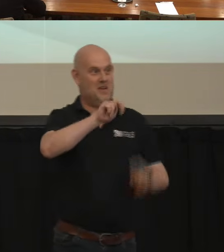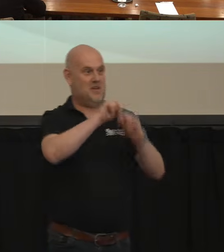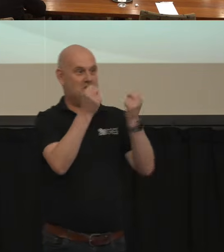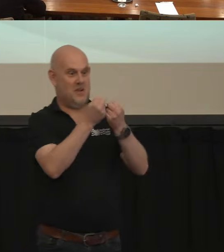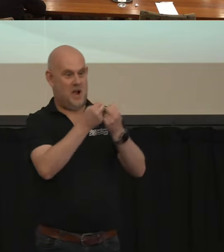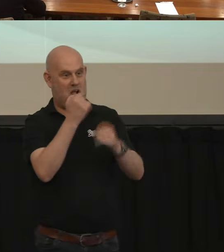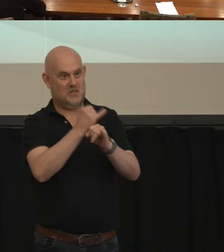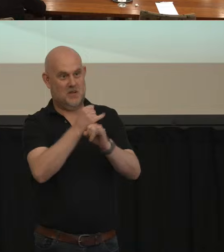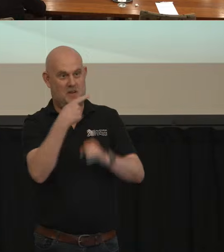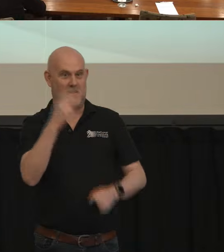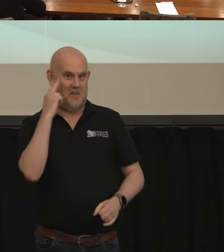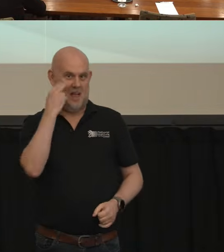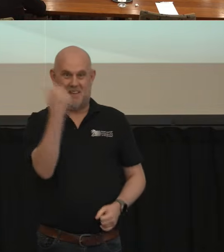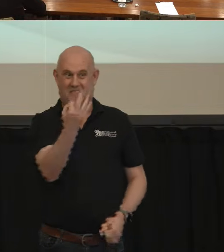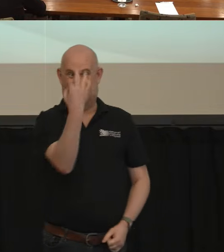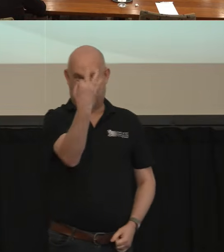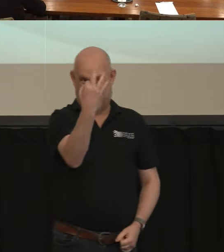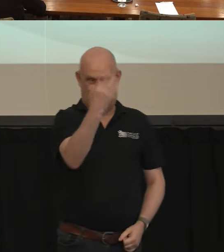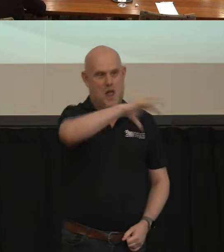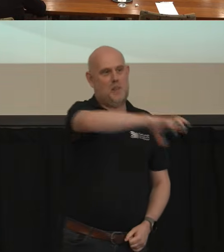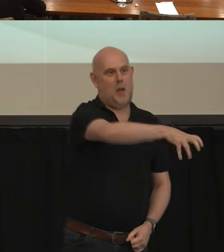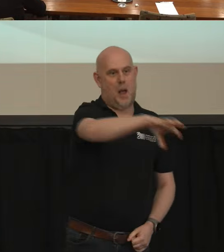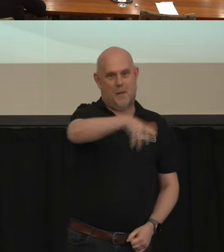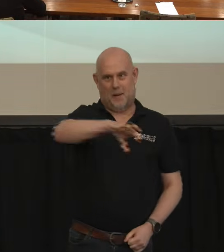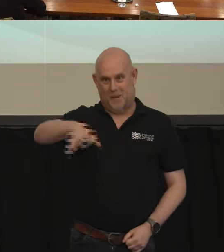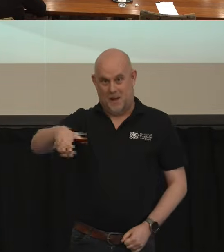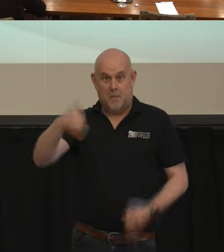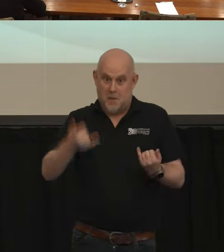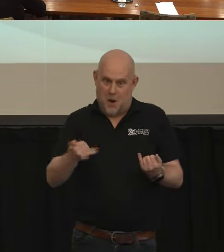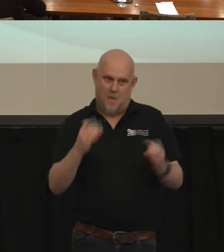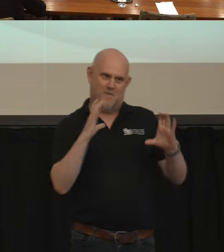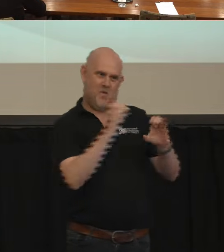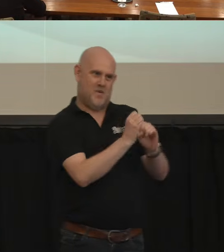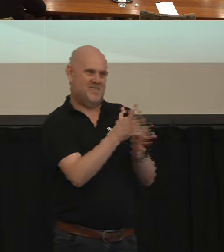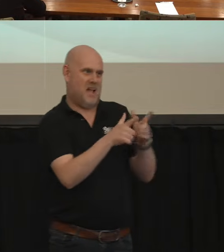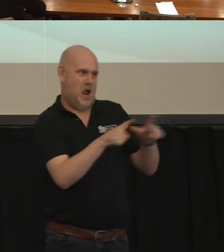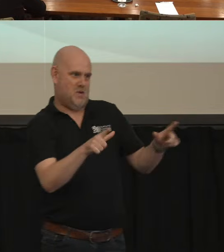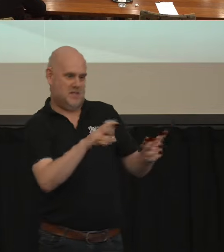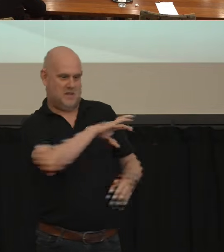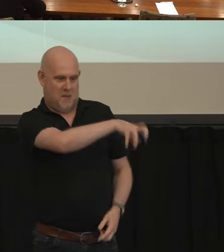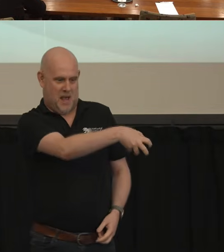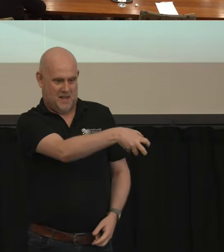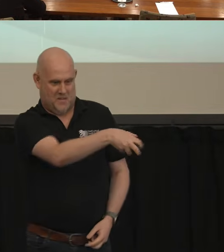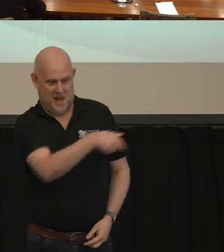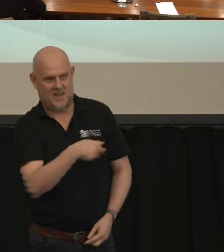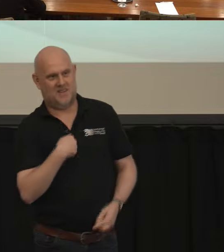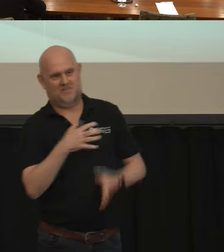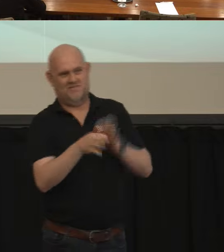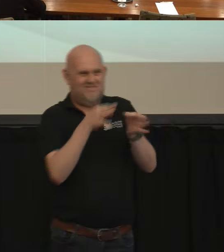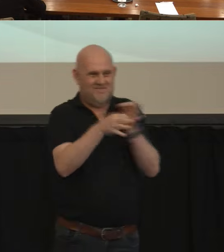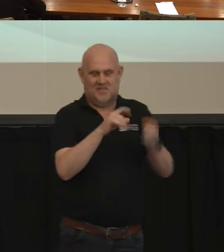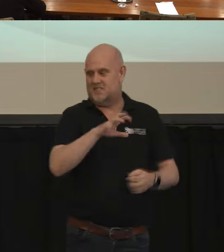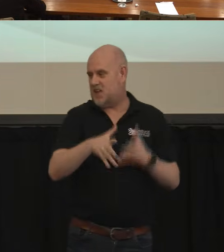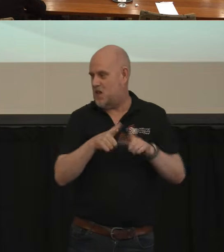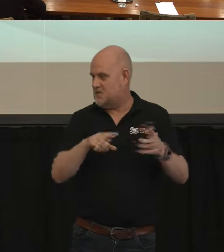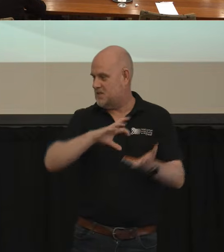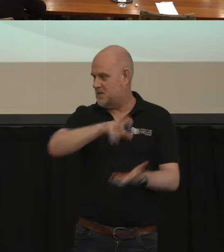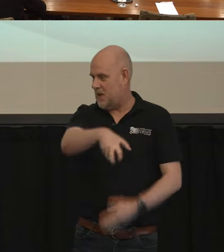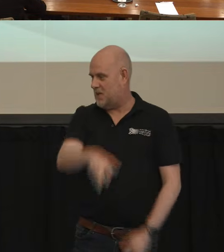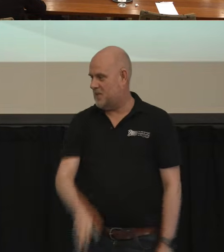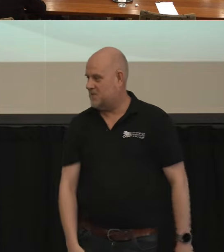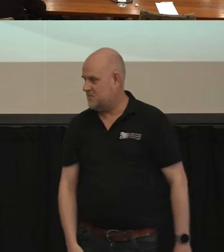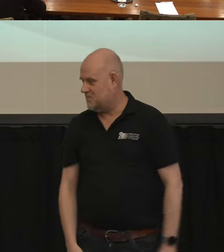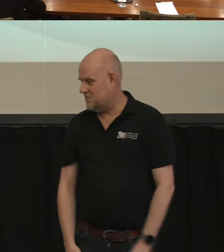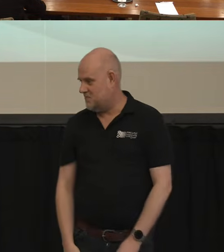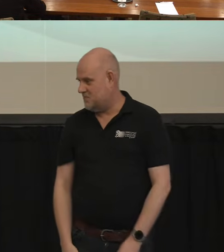So just to start off the background of NID, we have three departments, and we're focusing today on the Sign Language Center